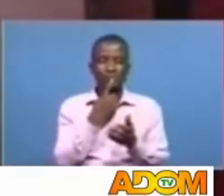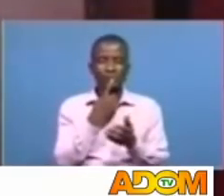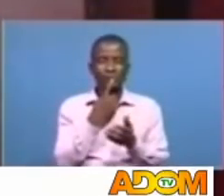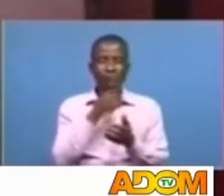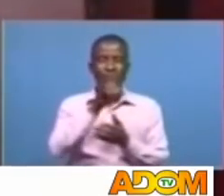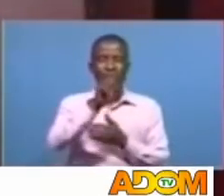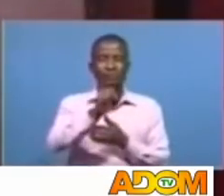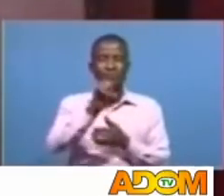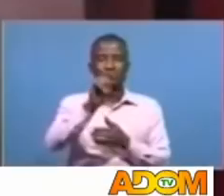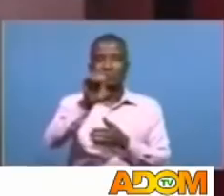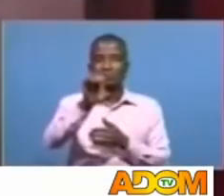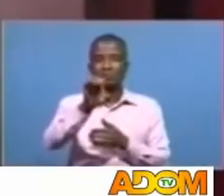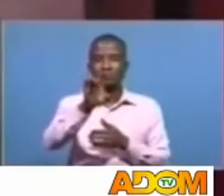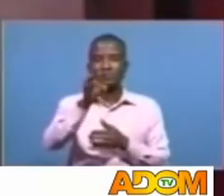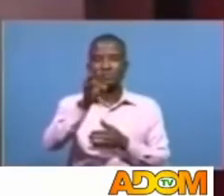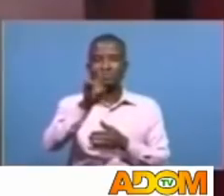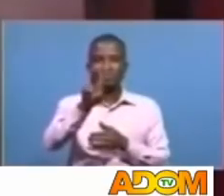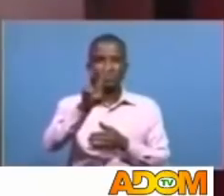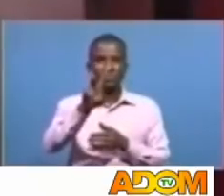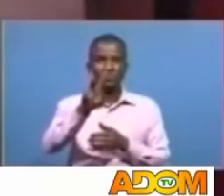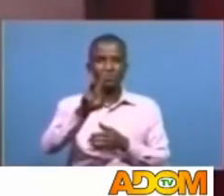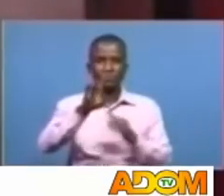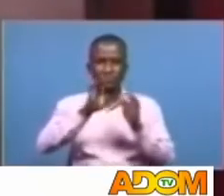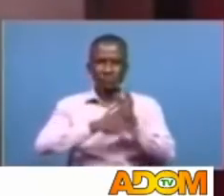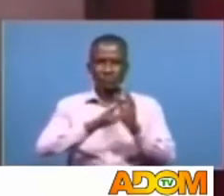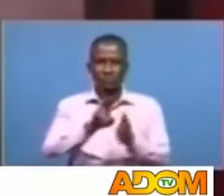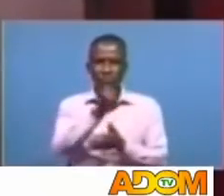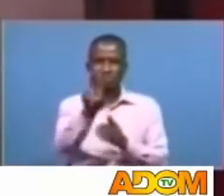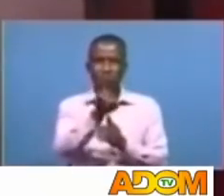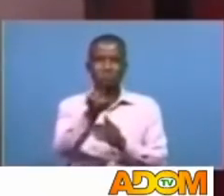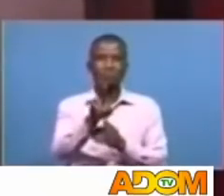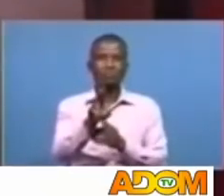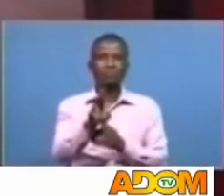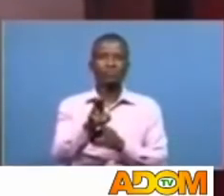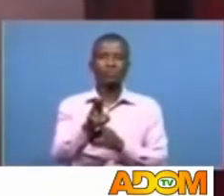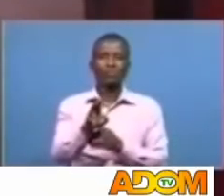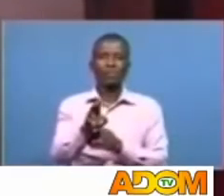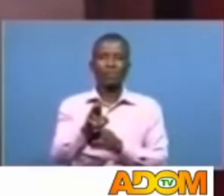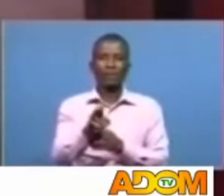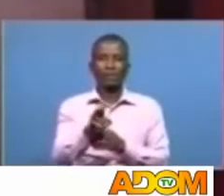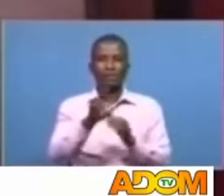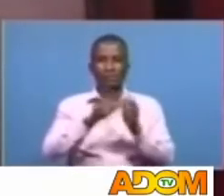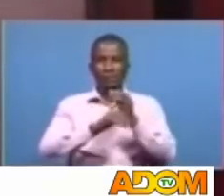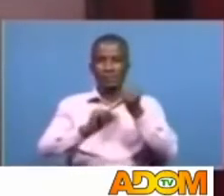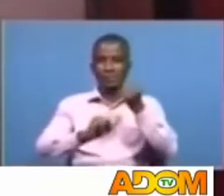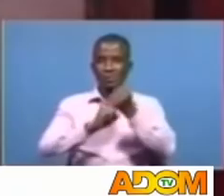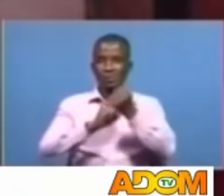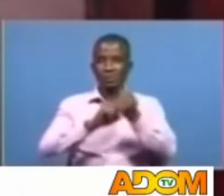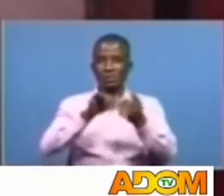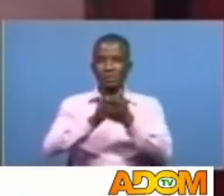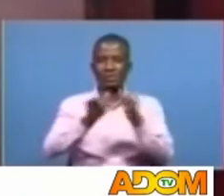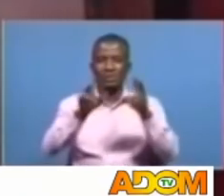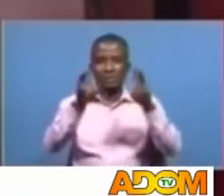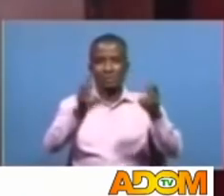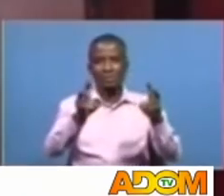Section 72, which appears to ground the backbone of this